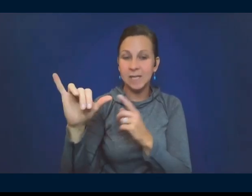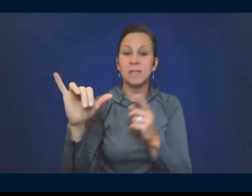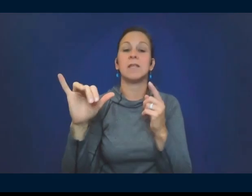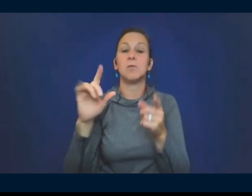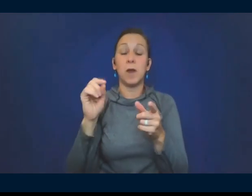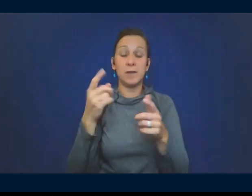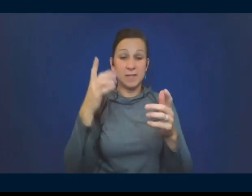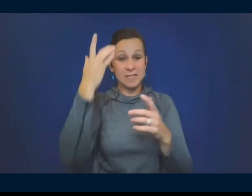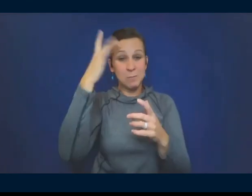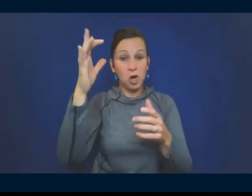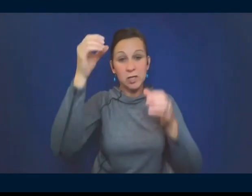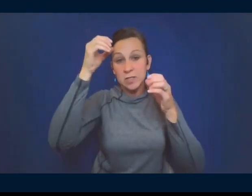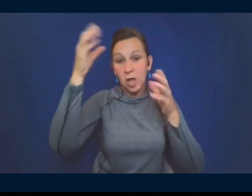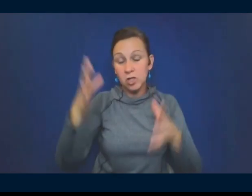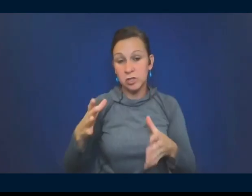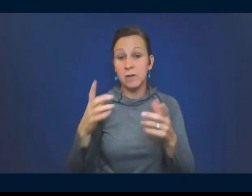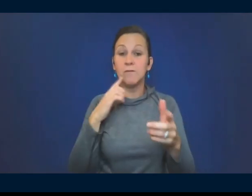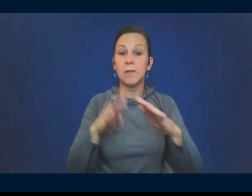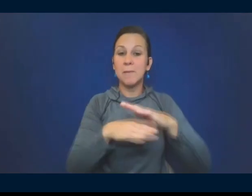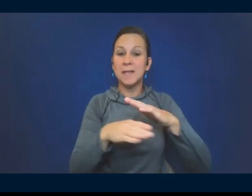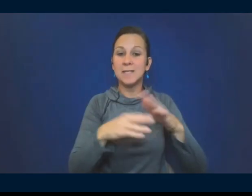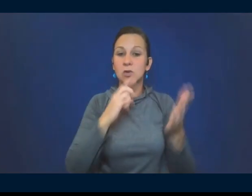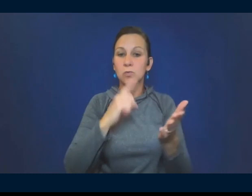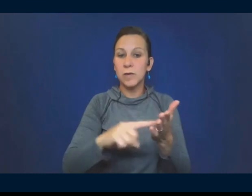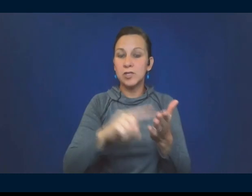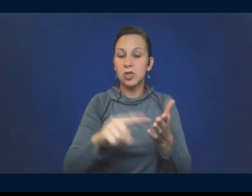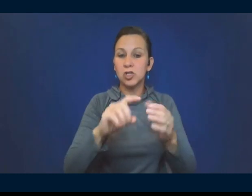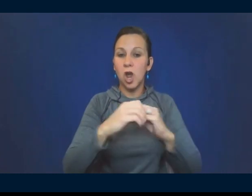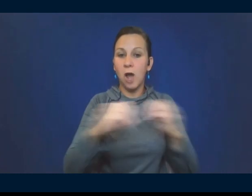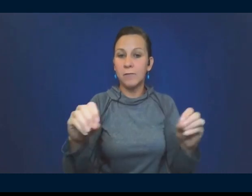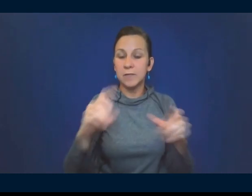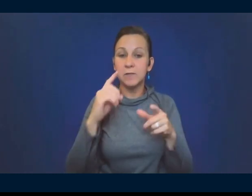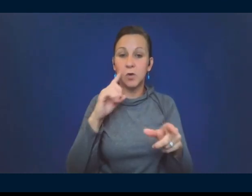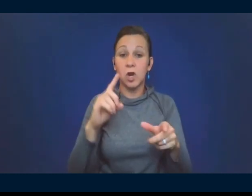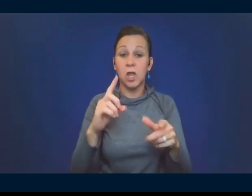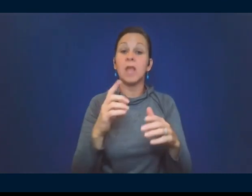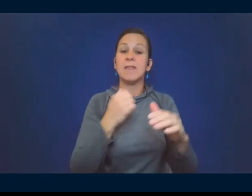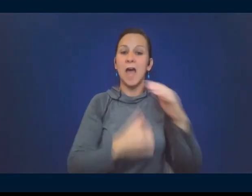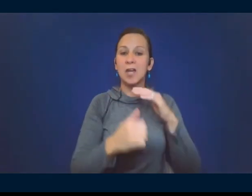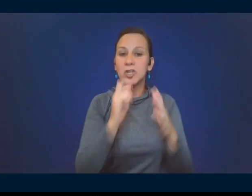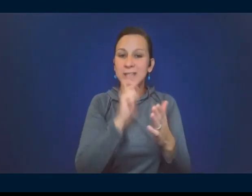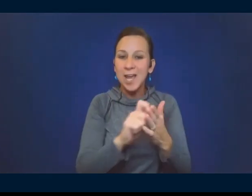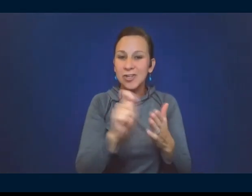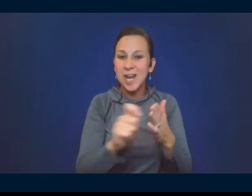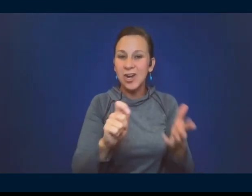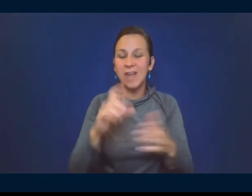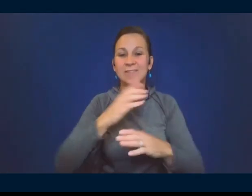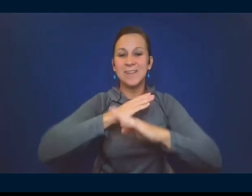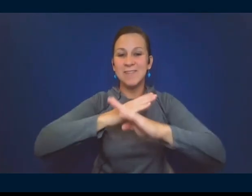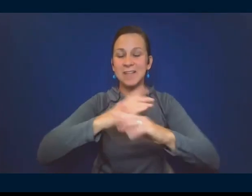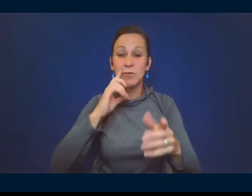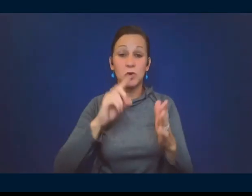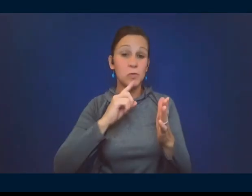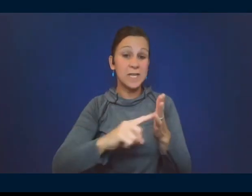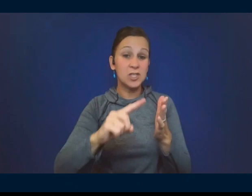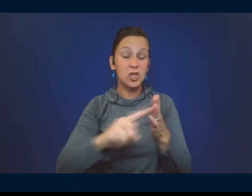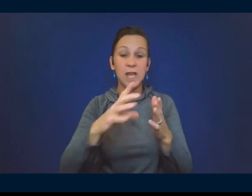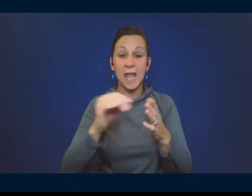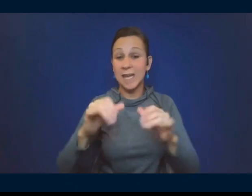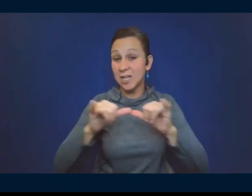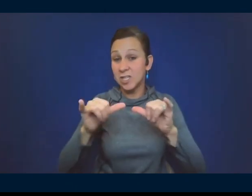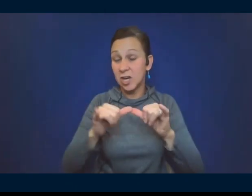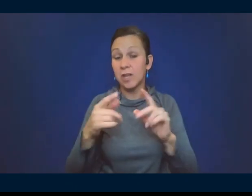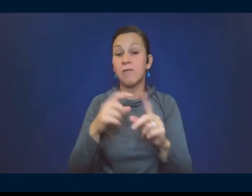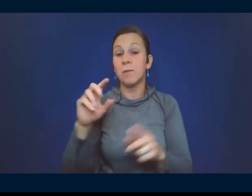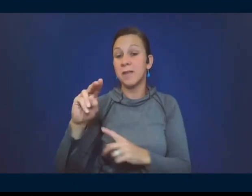program in the Basic Research Office in the Office of the Undersecretary of Defense for Research and Engineering on detail from the Naval